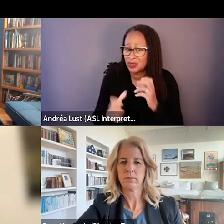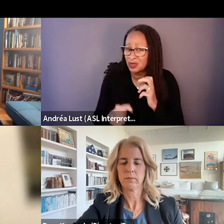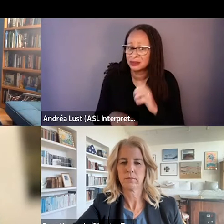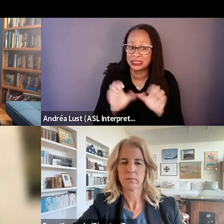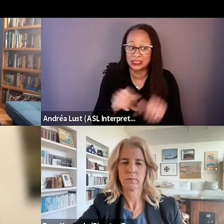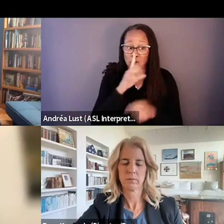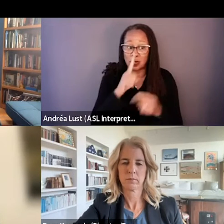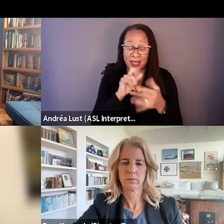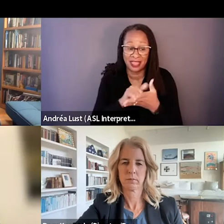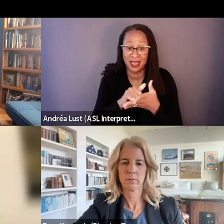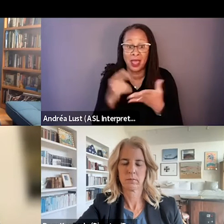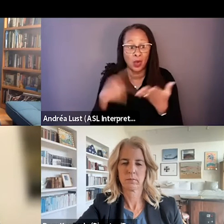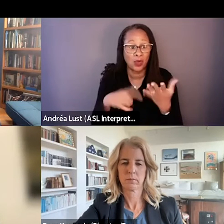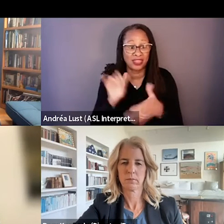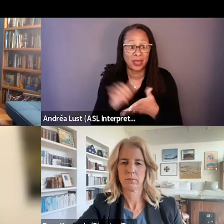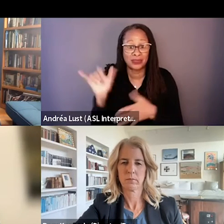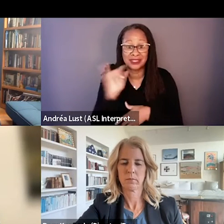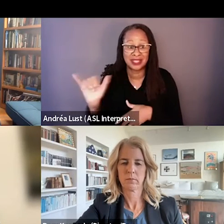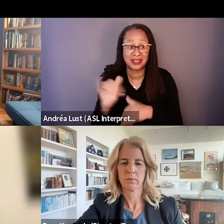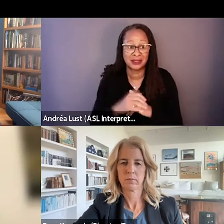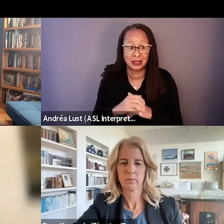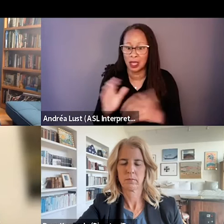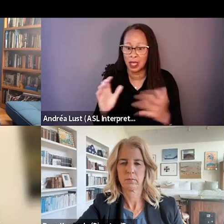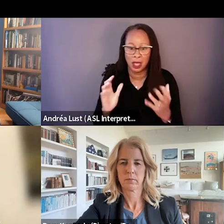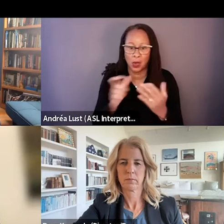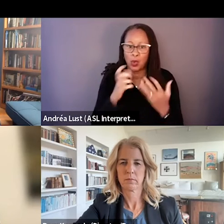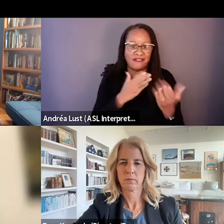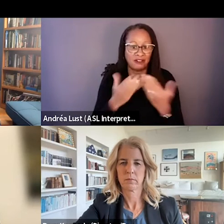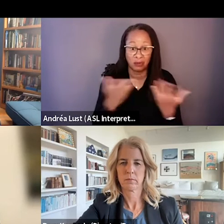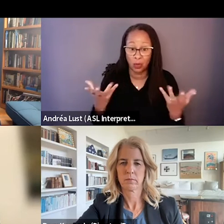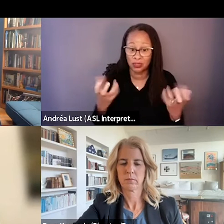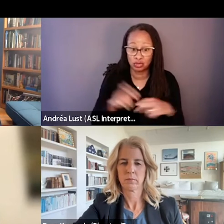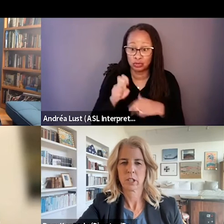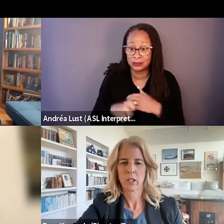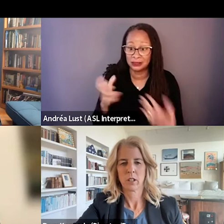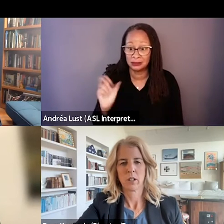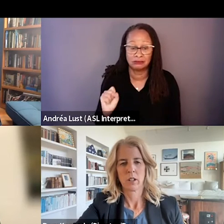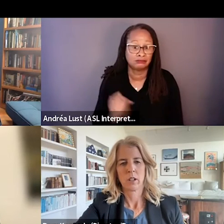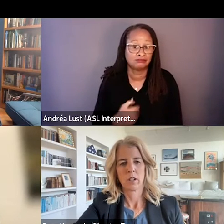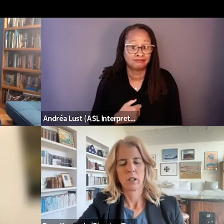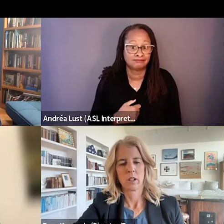you talk a little bit about what that was like? Whoever wants to jump in.